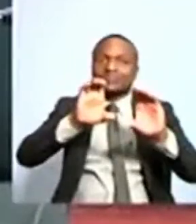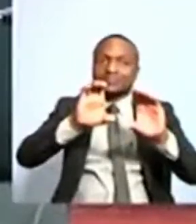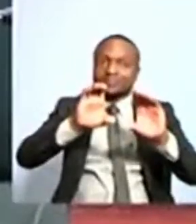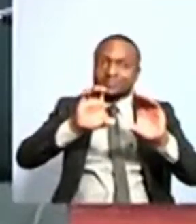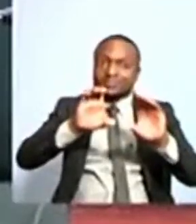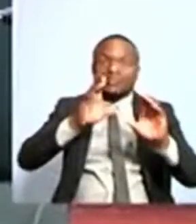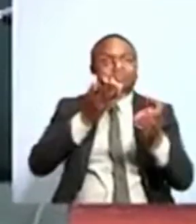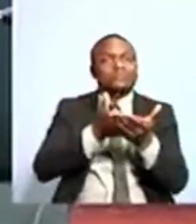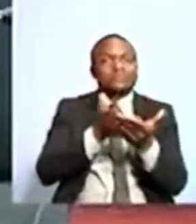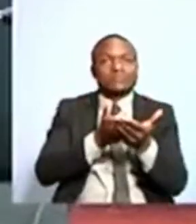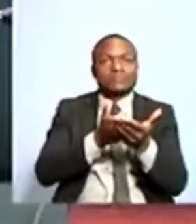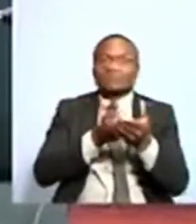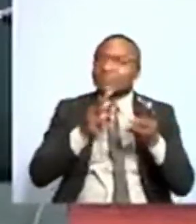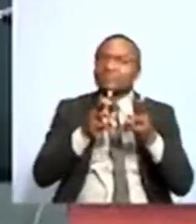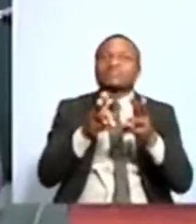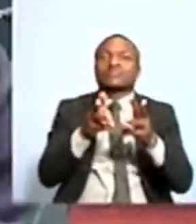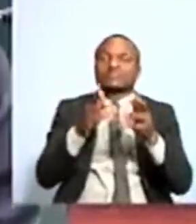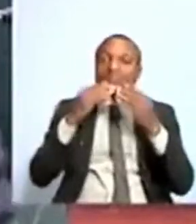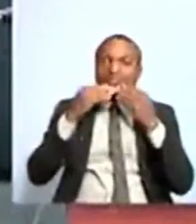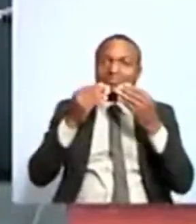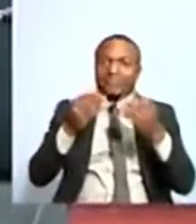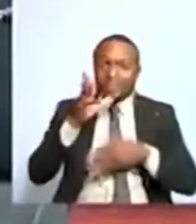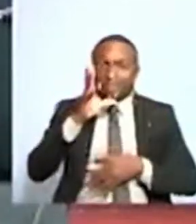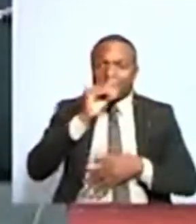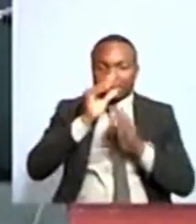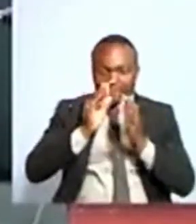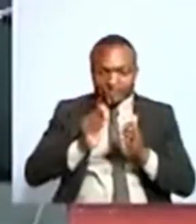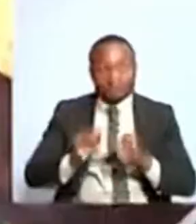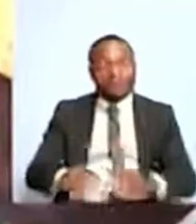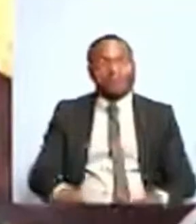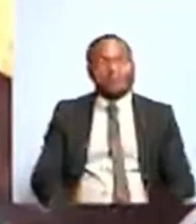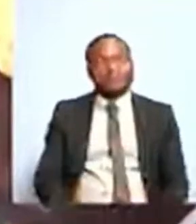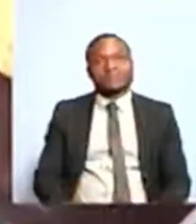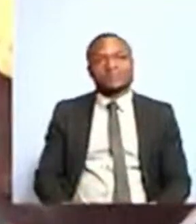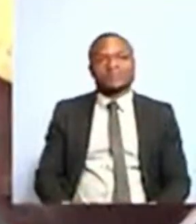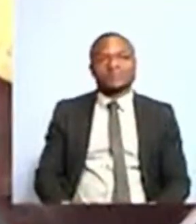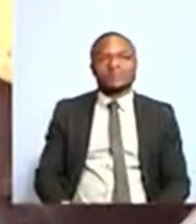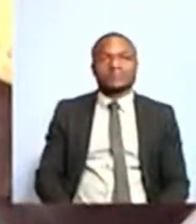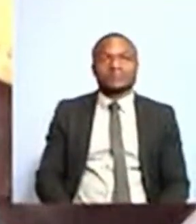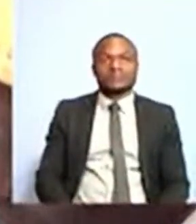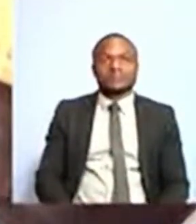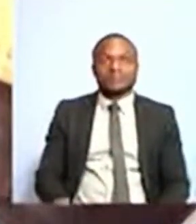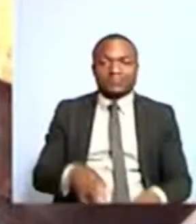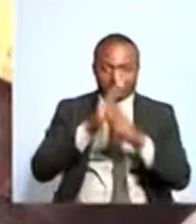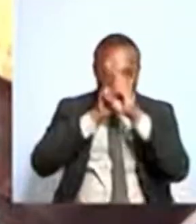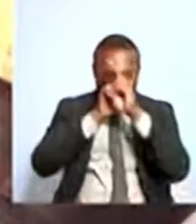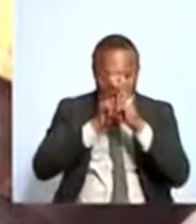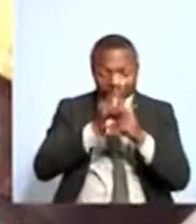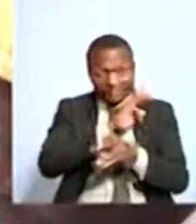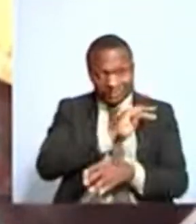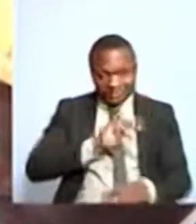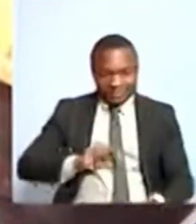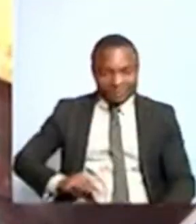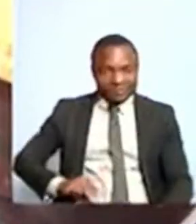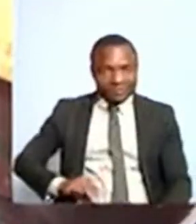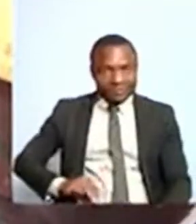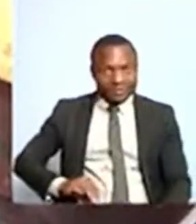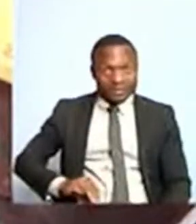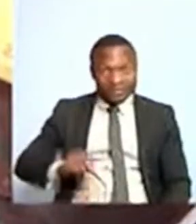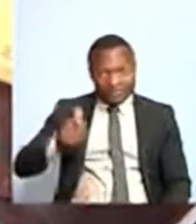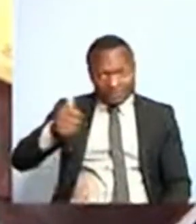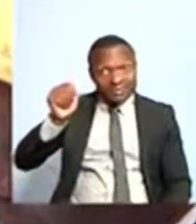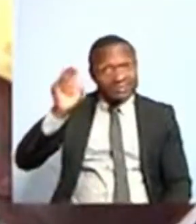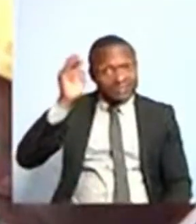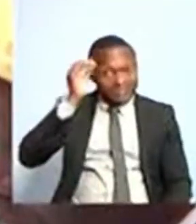on this path? Thank you, Mr. Speaker. Thank you. I think, honorable members, I